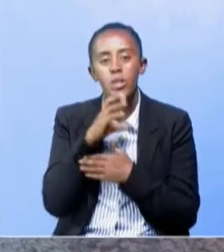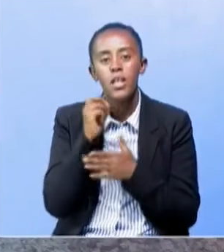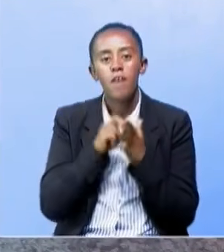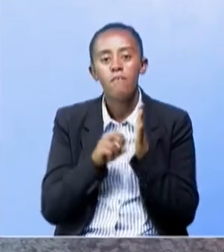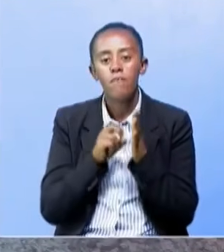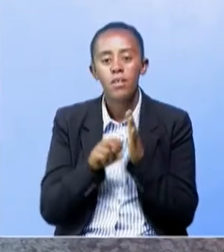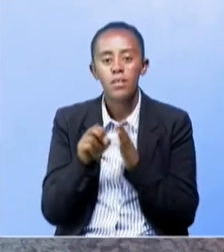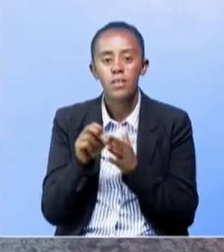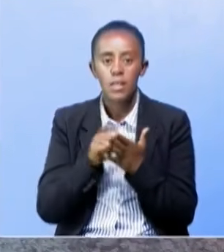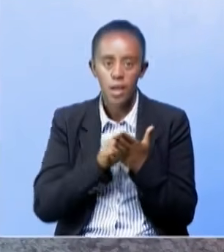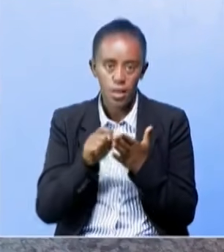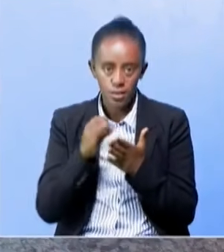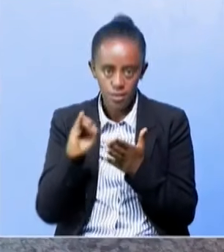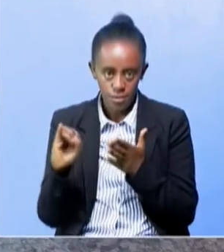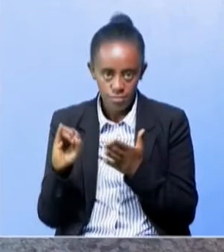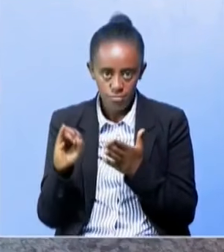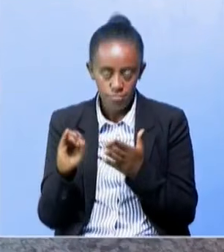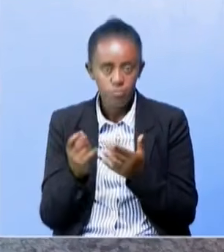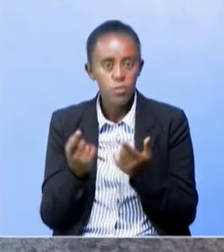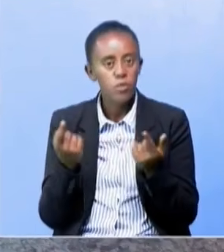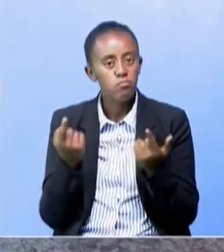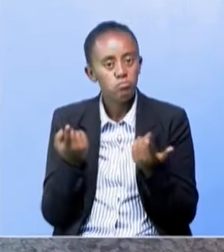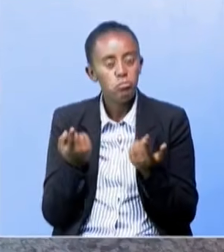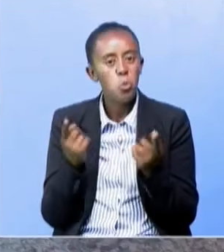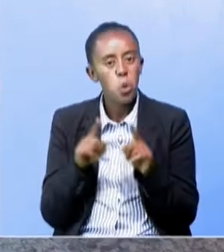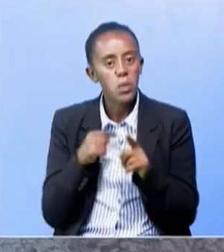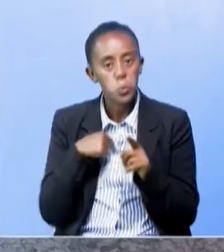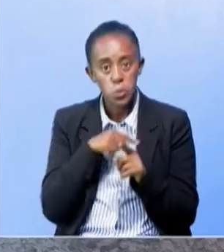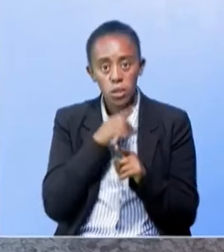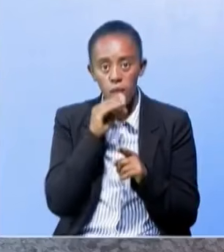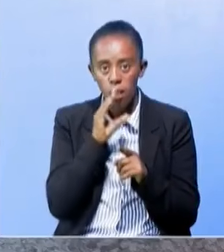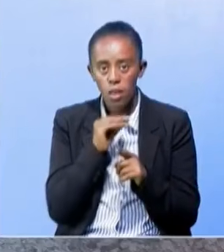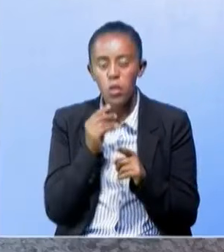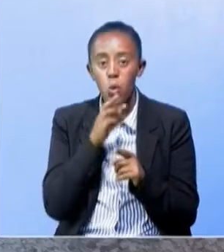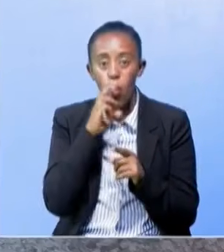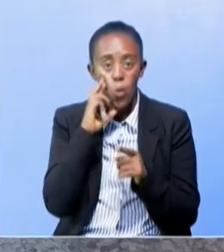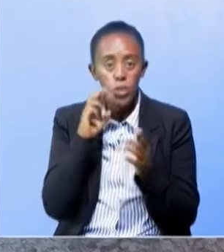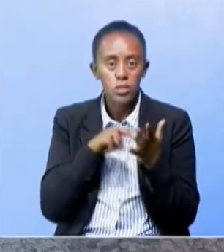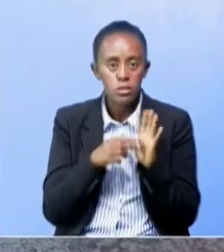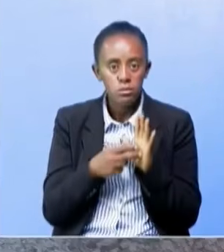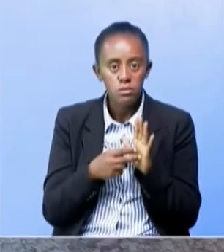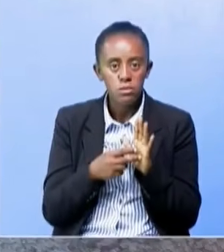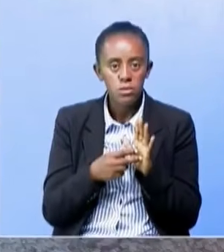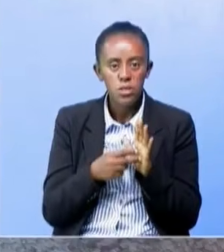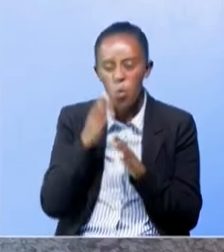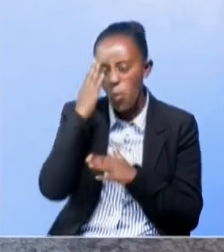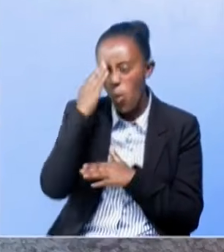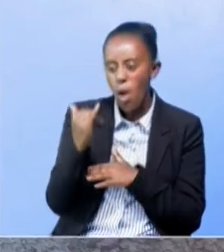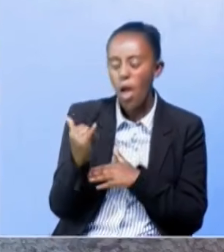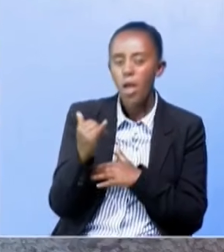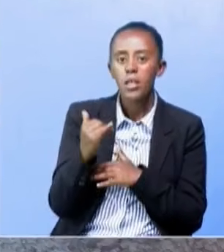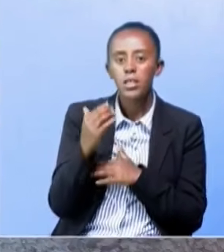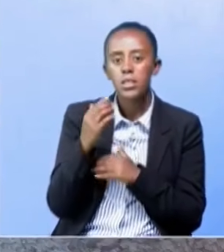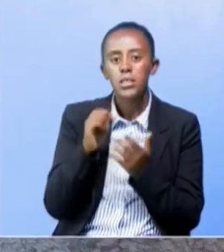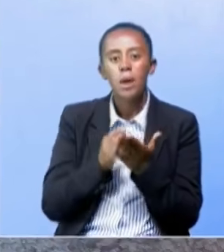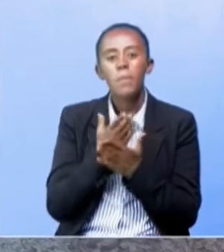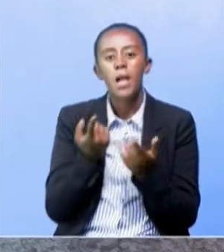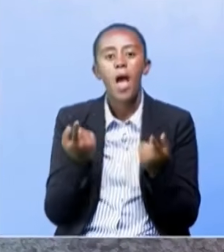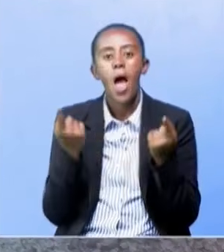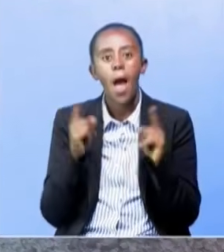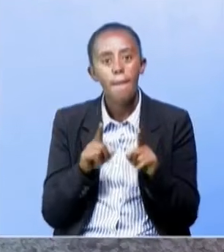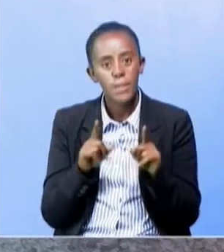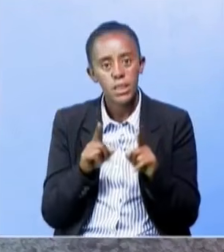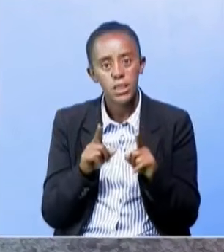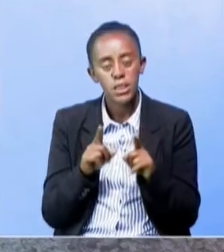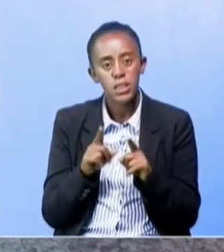effect writing. When we say cause and effect, cause means why something happens